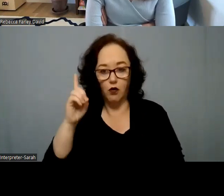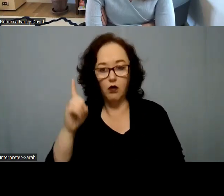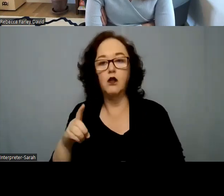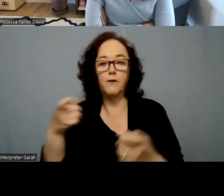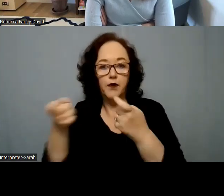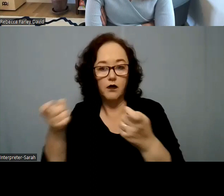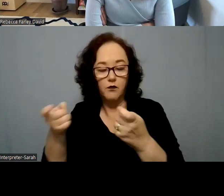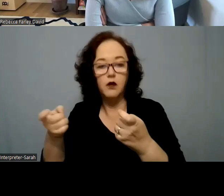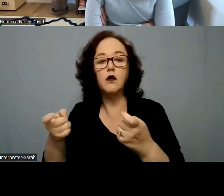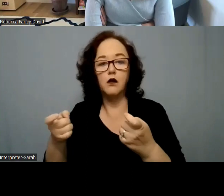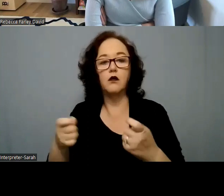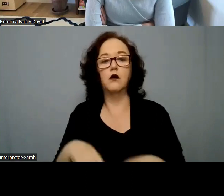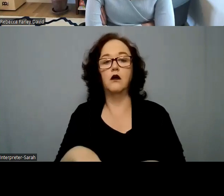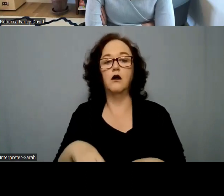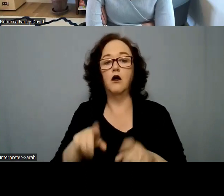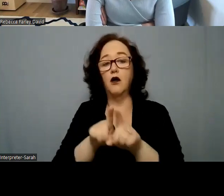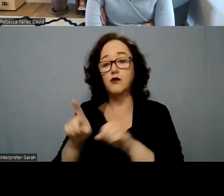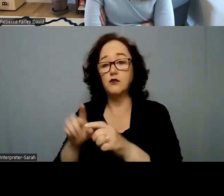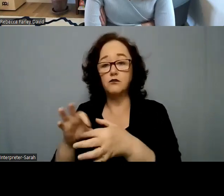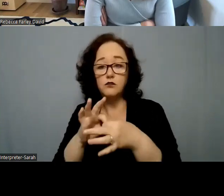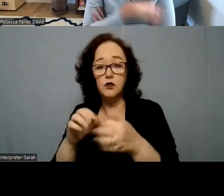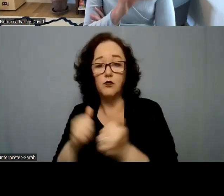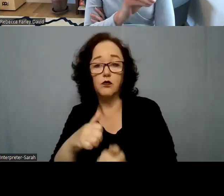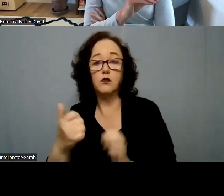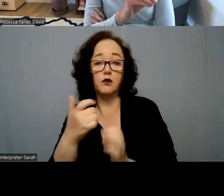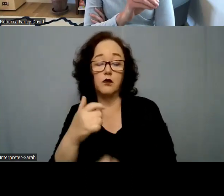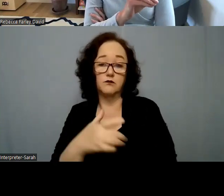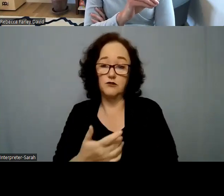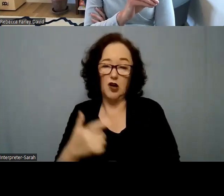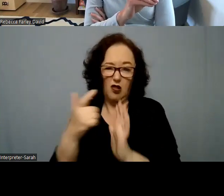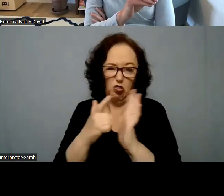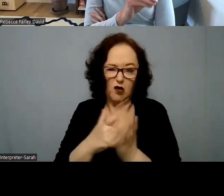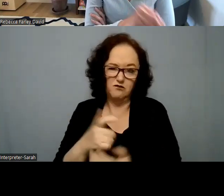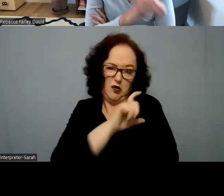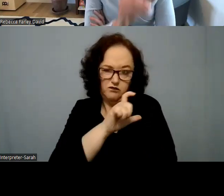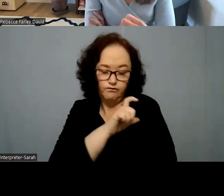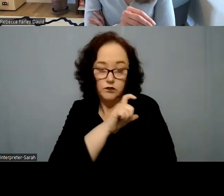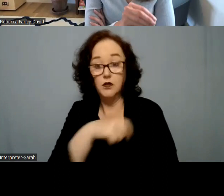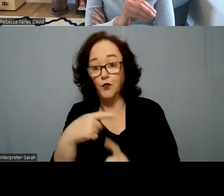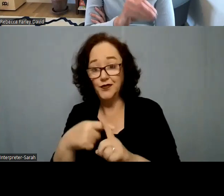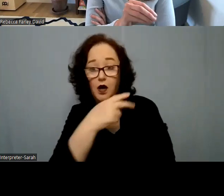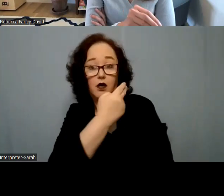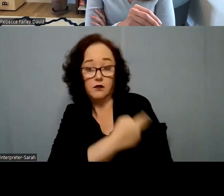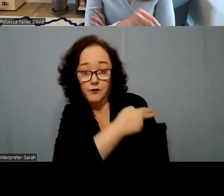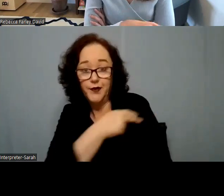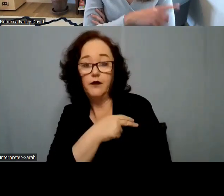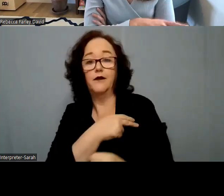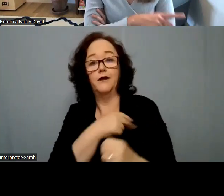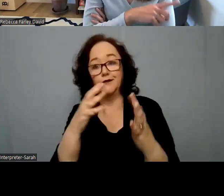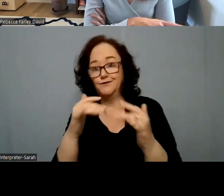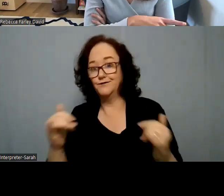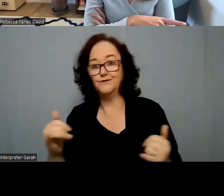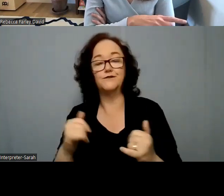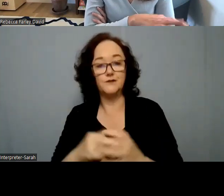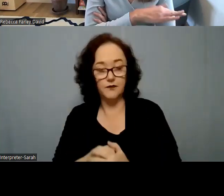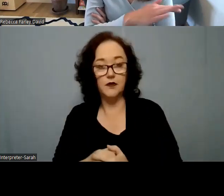mentioned earlier, coordination with law enforcement and hospitals. And again, I just want to reiterate the point here that CCBHCs are